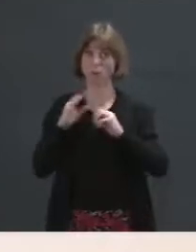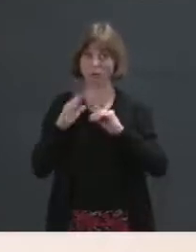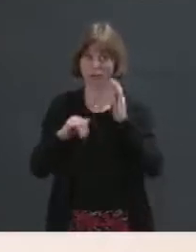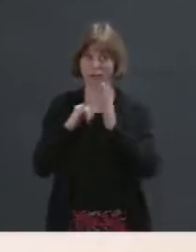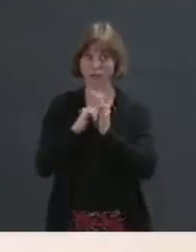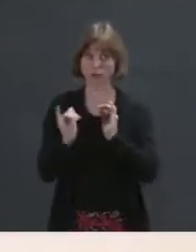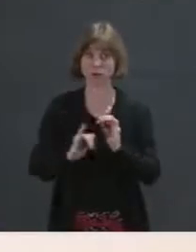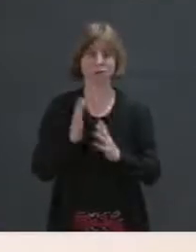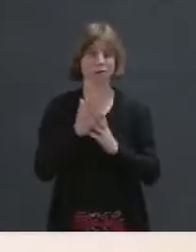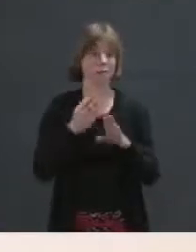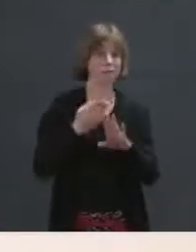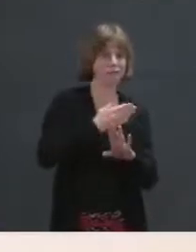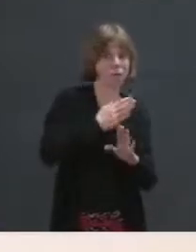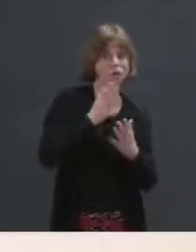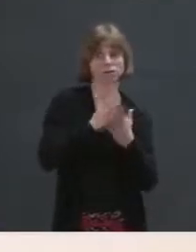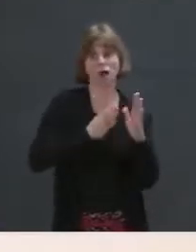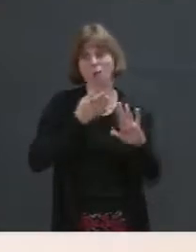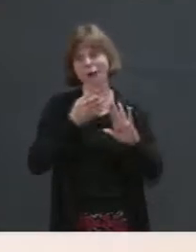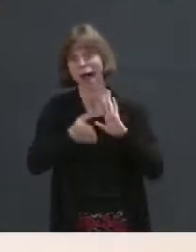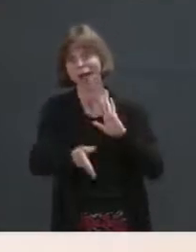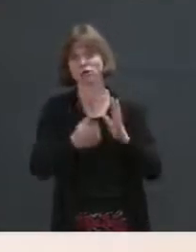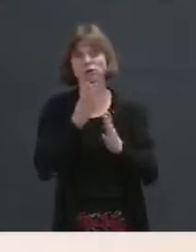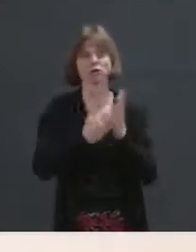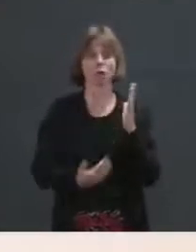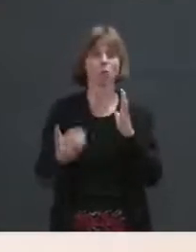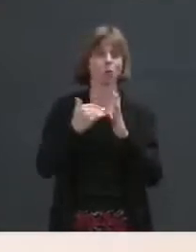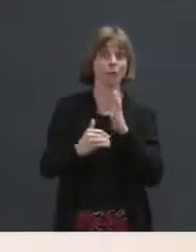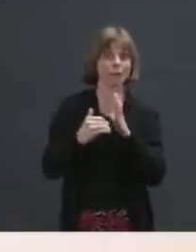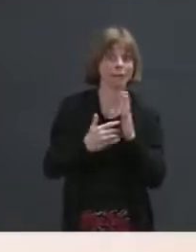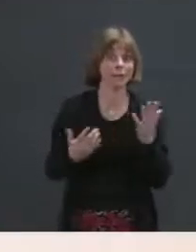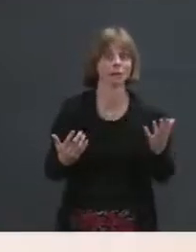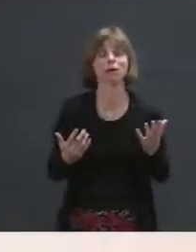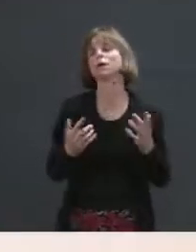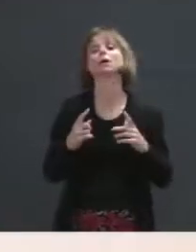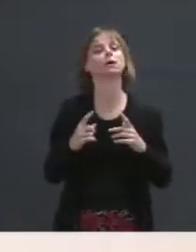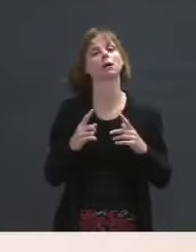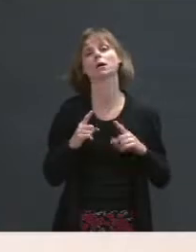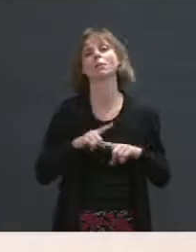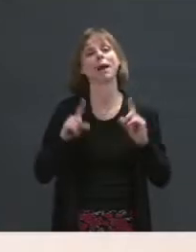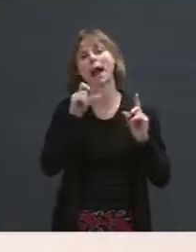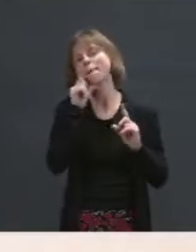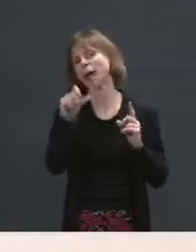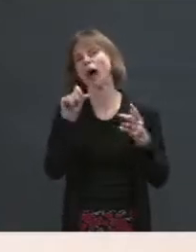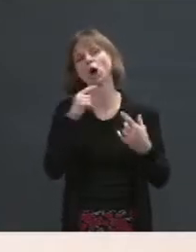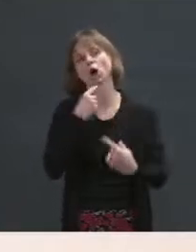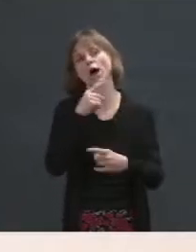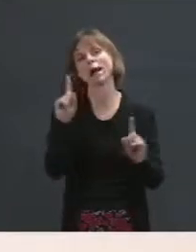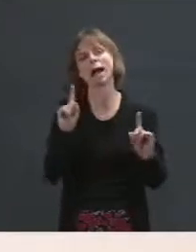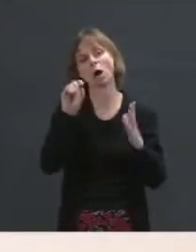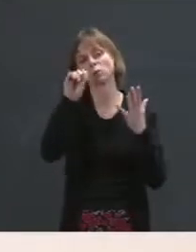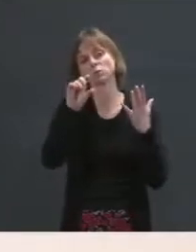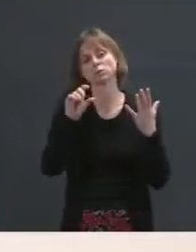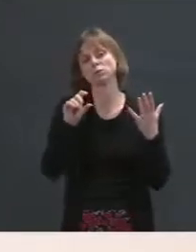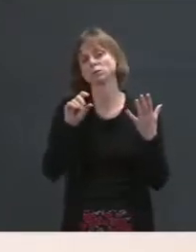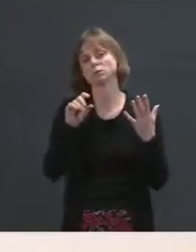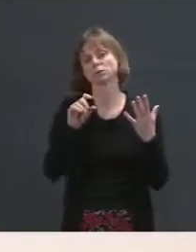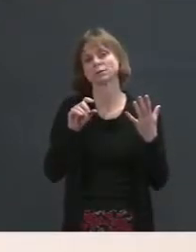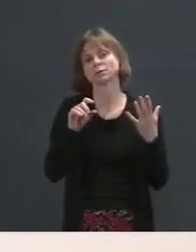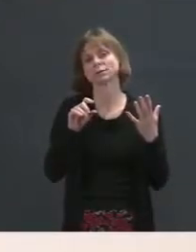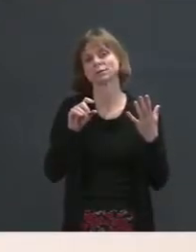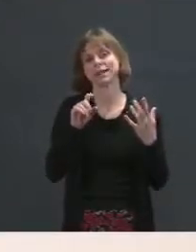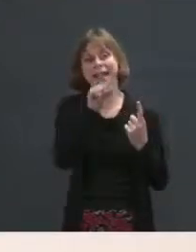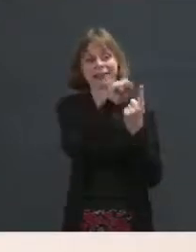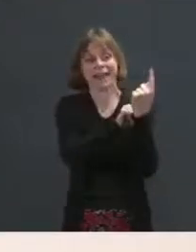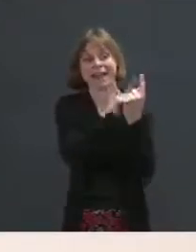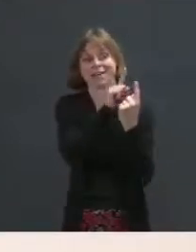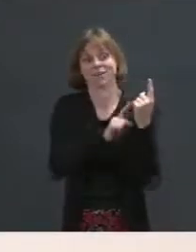before that. Some of them have been repeats. But we're not going to read out the individual conversations from here. Obviously, any senator can